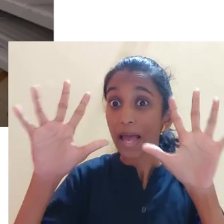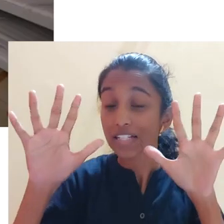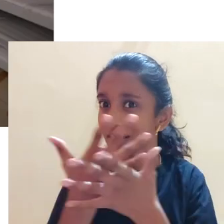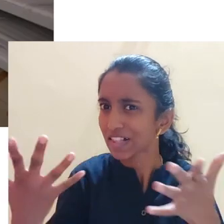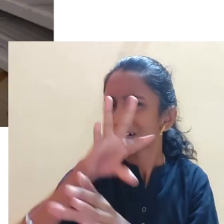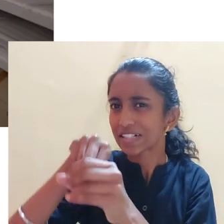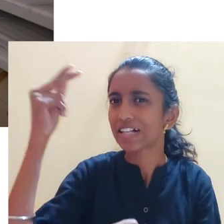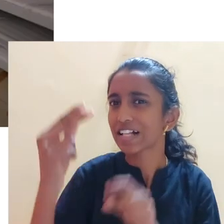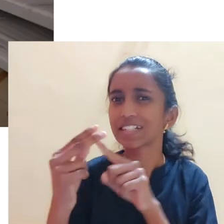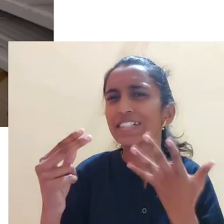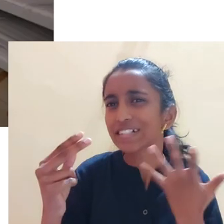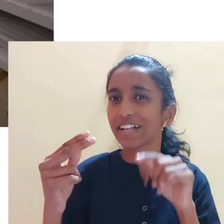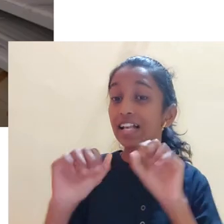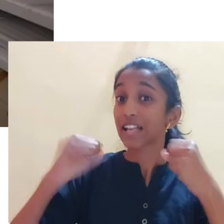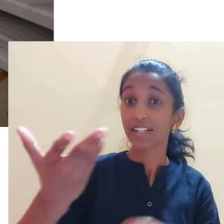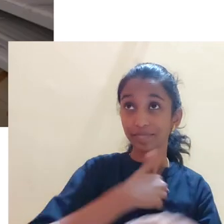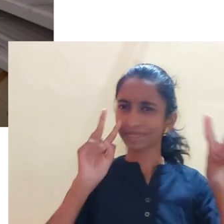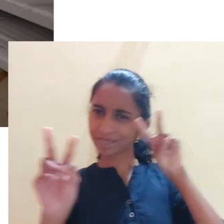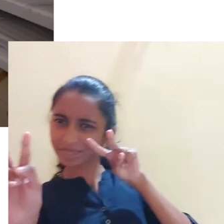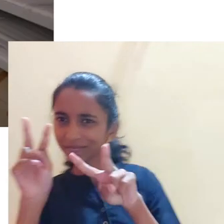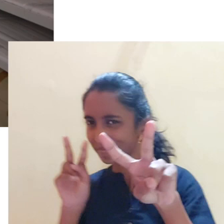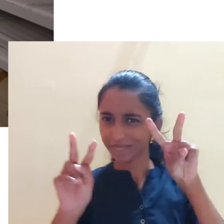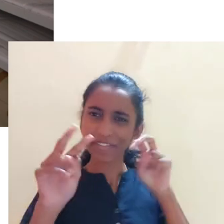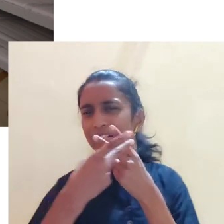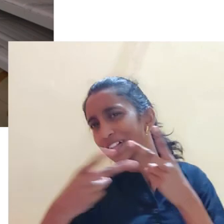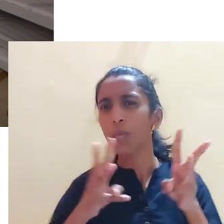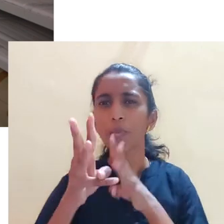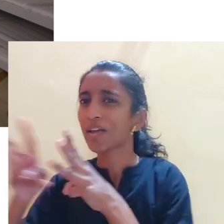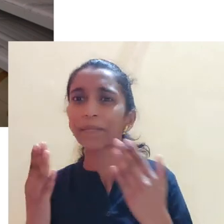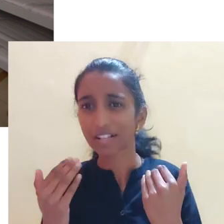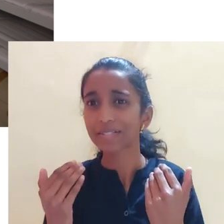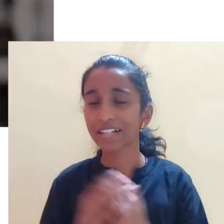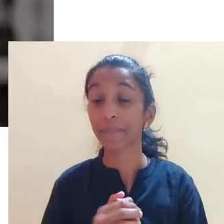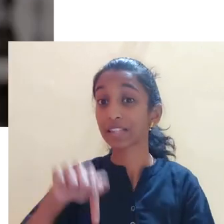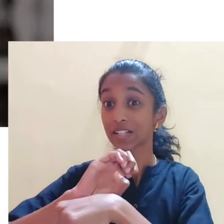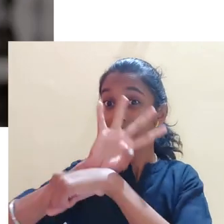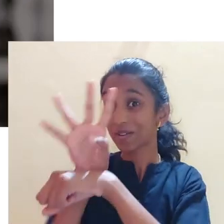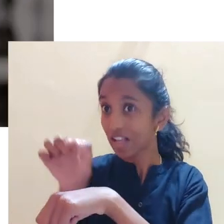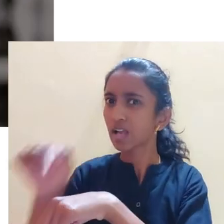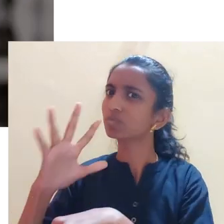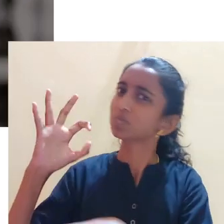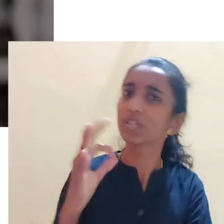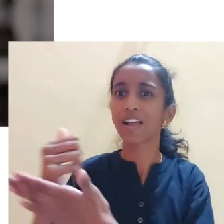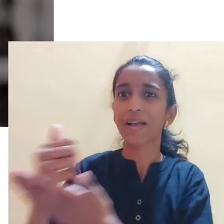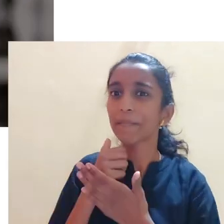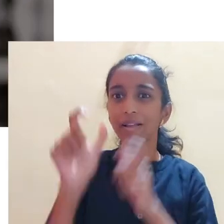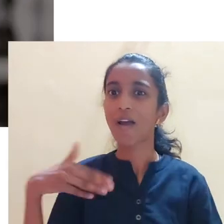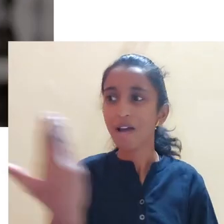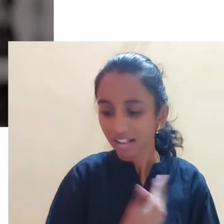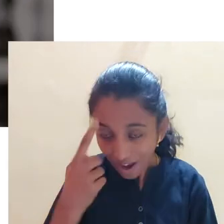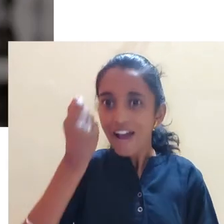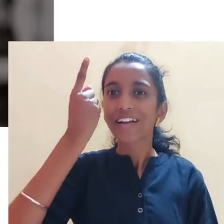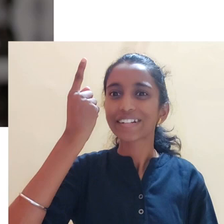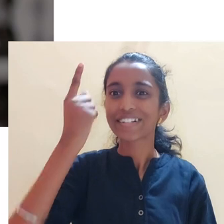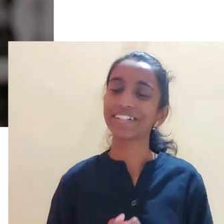The magical thing about art is that it can be viewed and enjoyed in many ways. And the pandemic has really helped